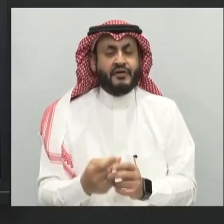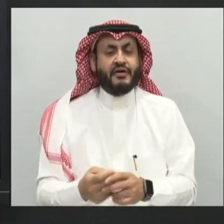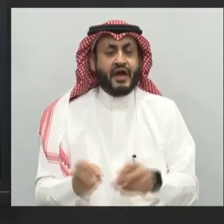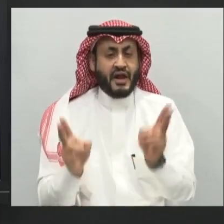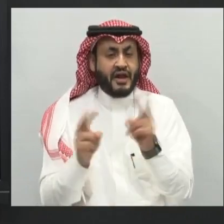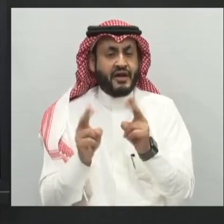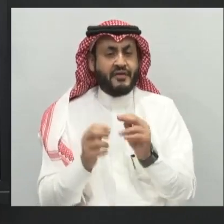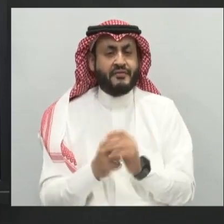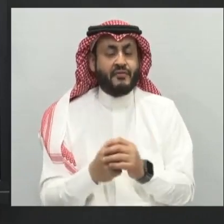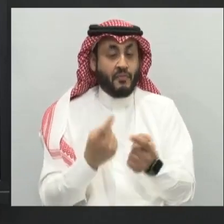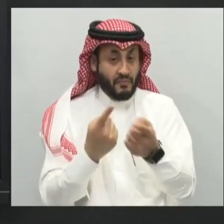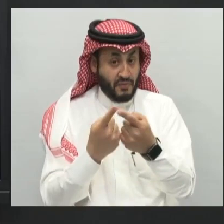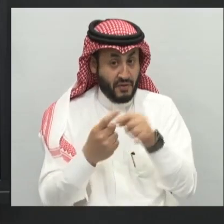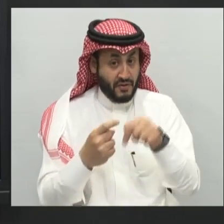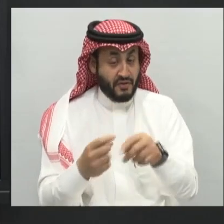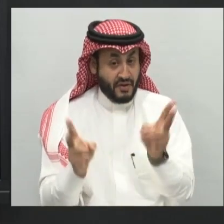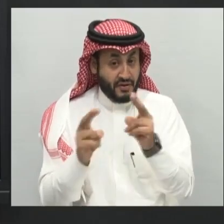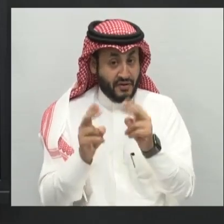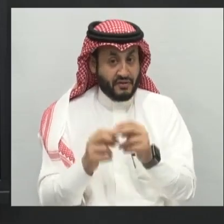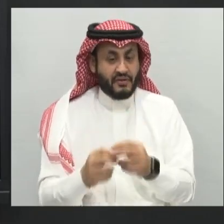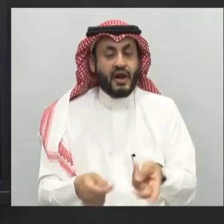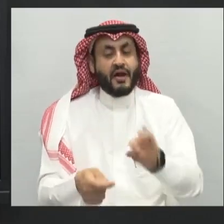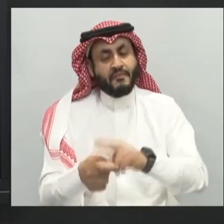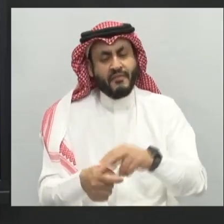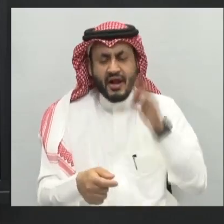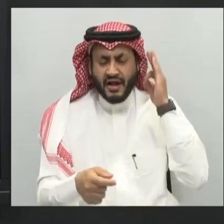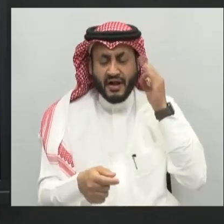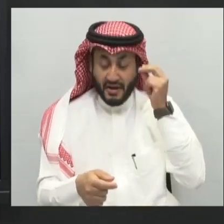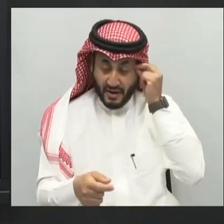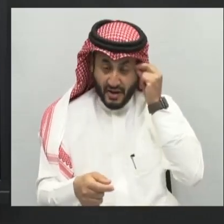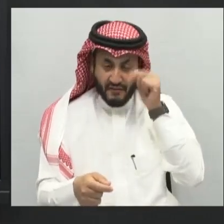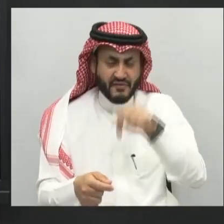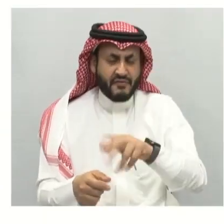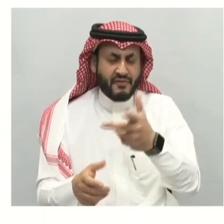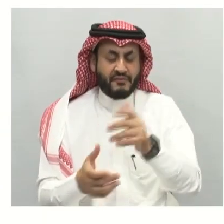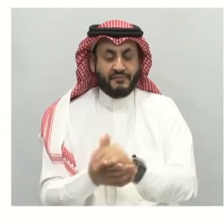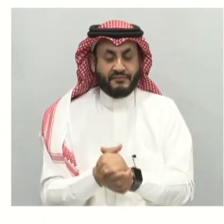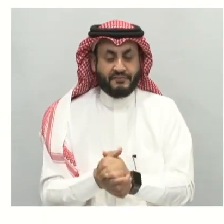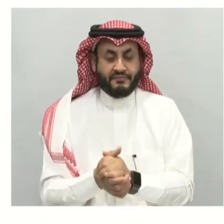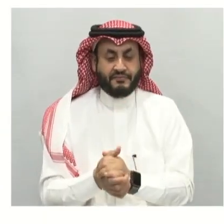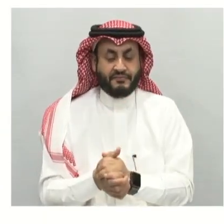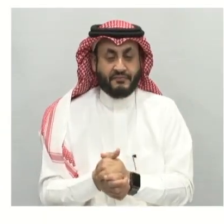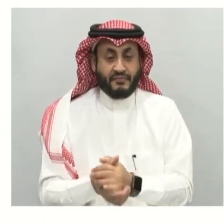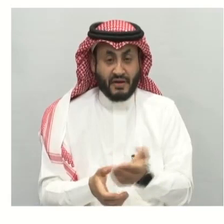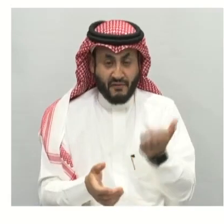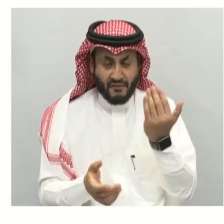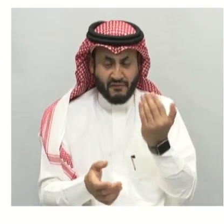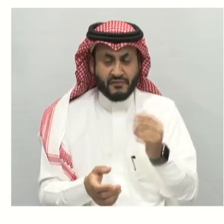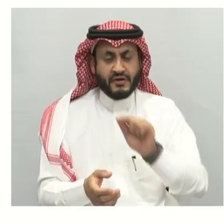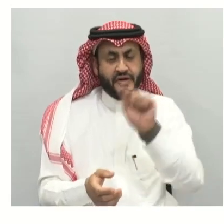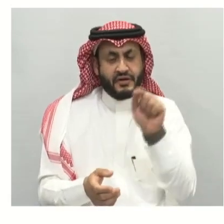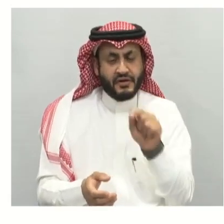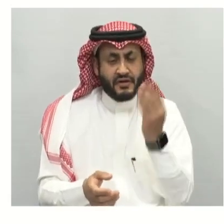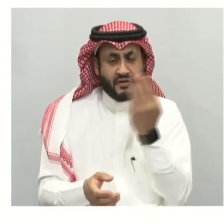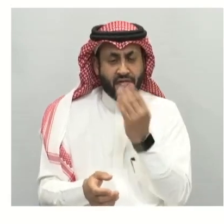you remember what this day is? We're going to listen one more time. But before we listen, we're going to read the questions together.